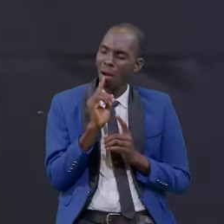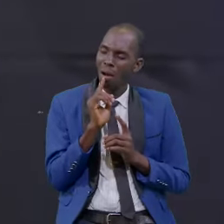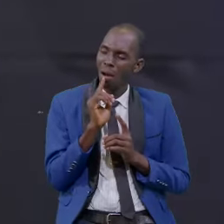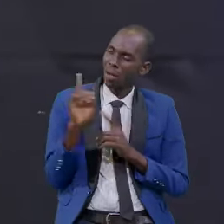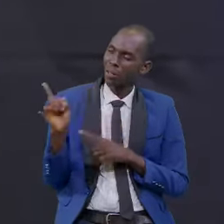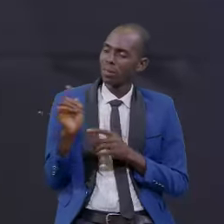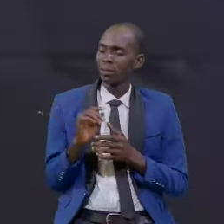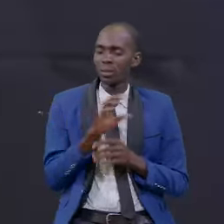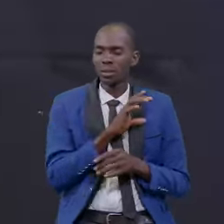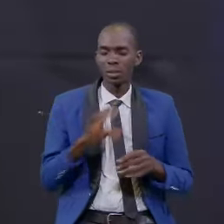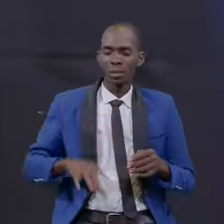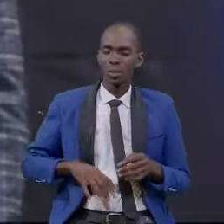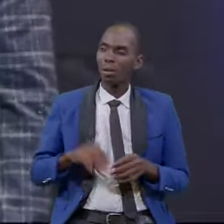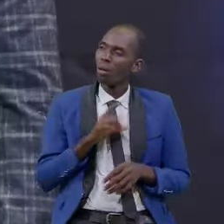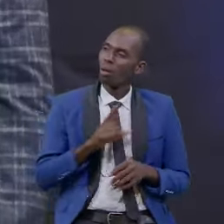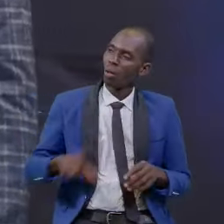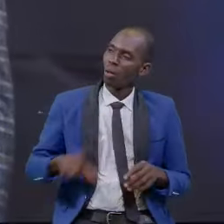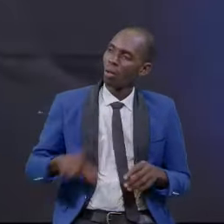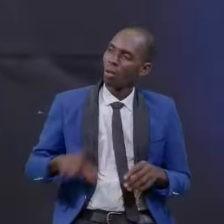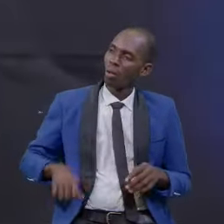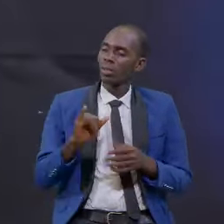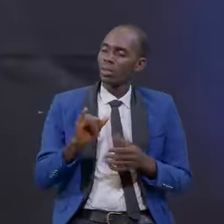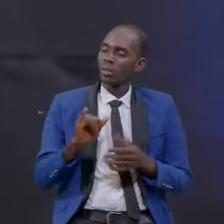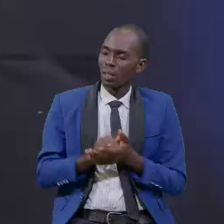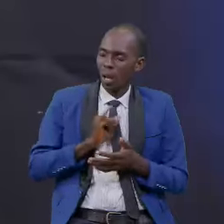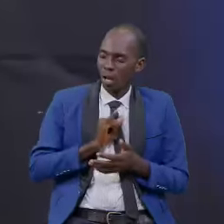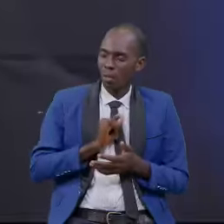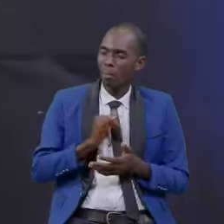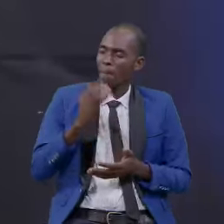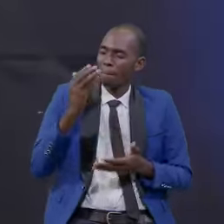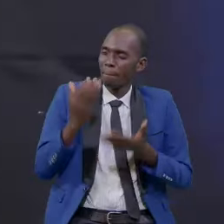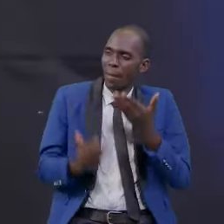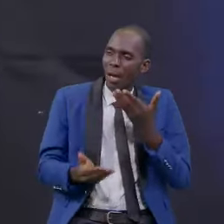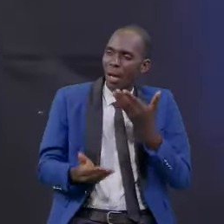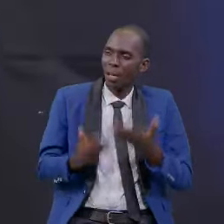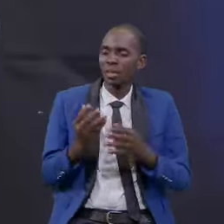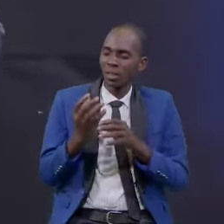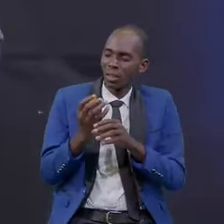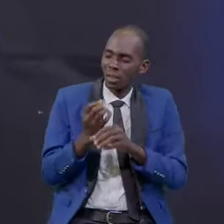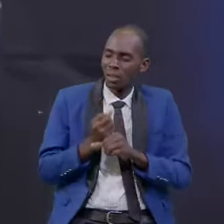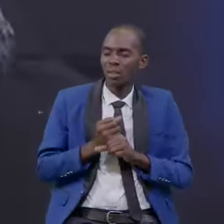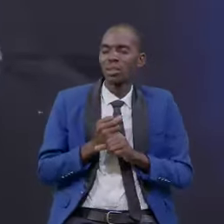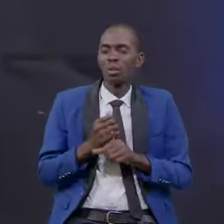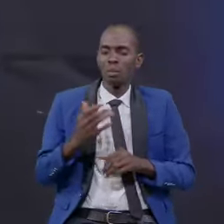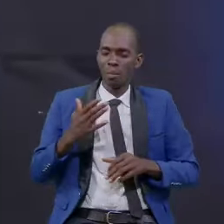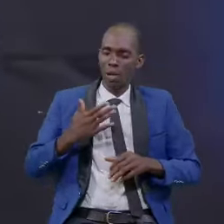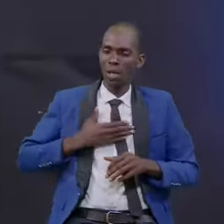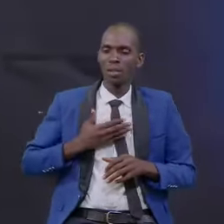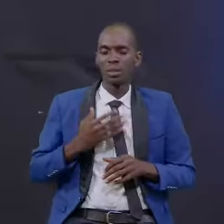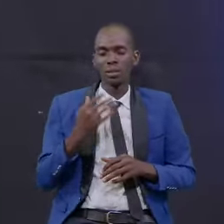him, Lord, that I might receive my